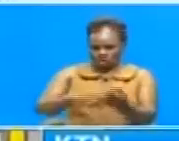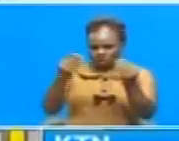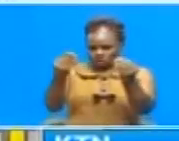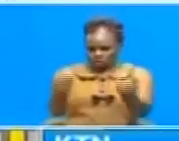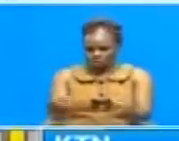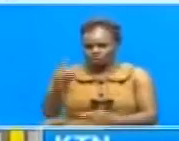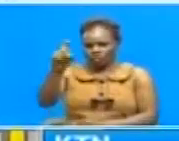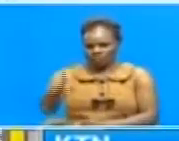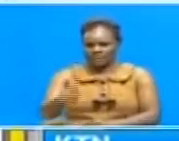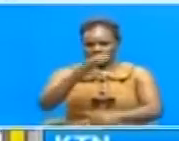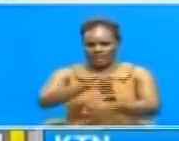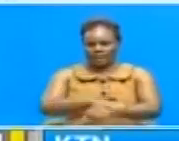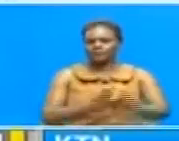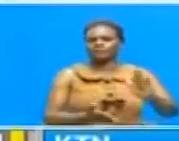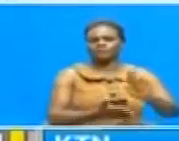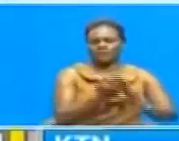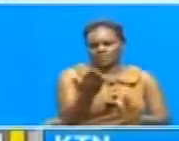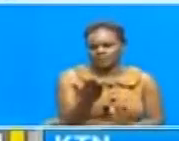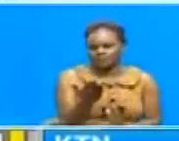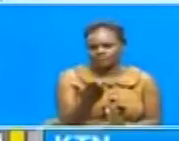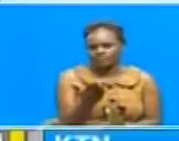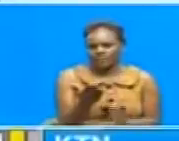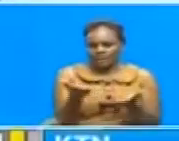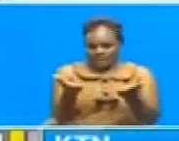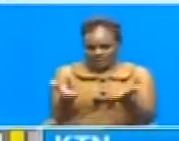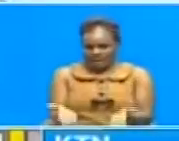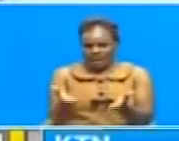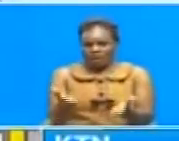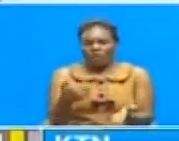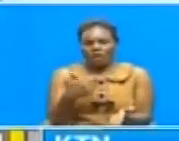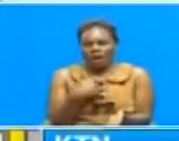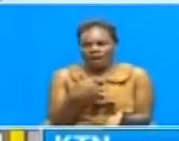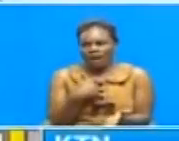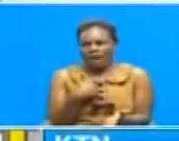Mm-hmm. We are going first and foremost now that there are no brews,